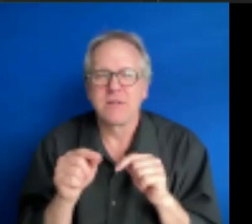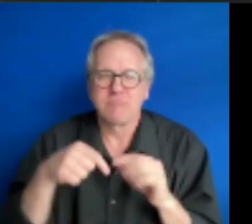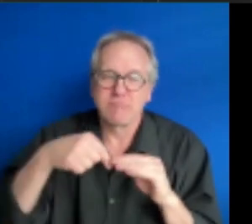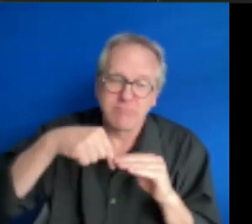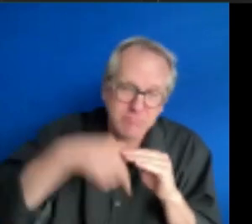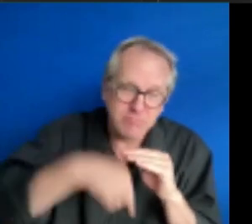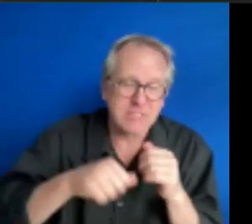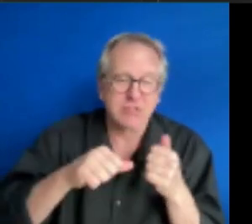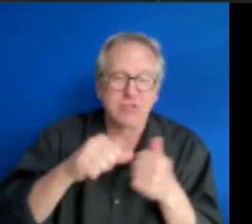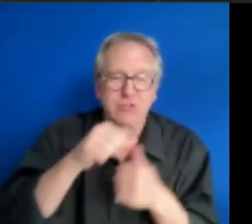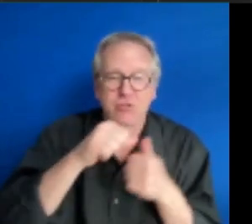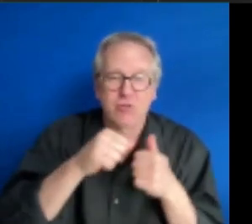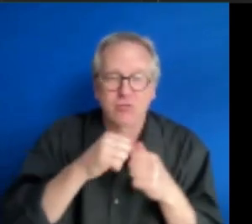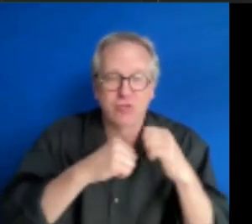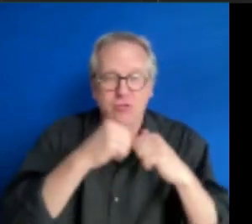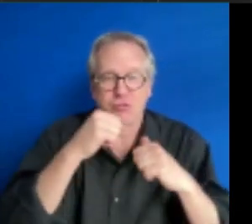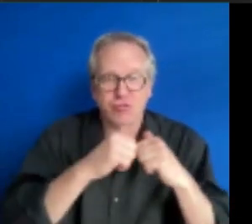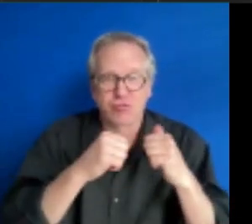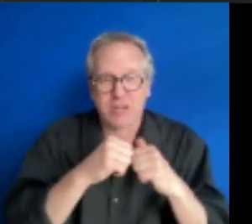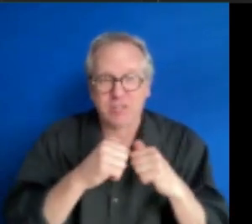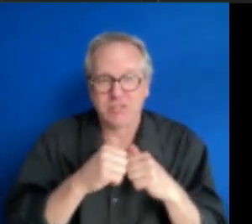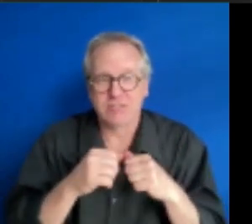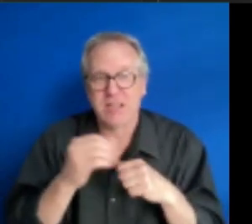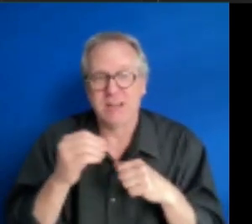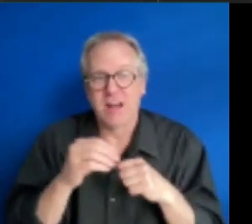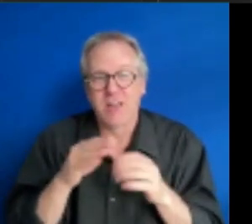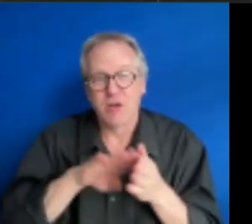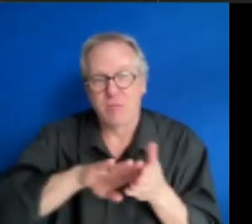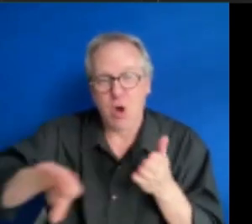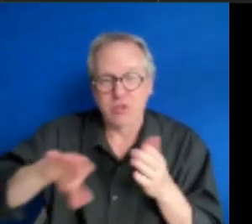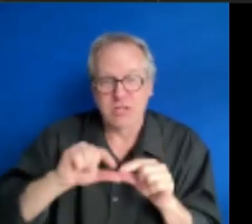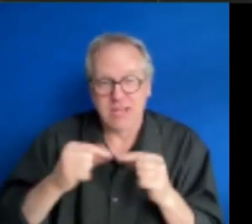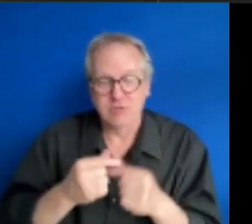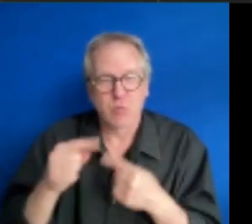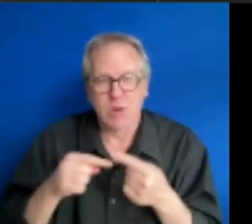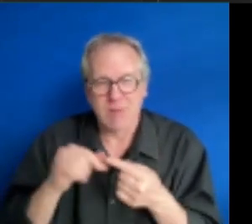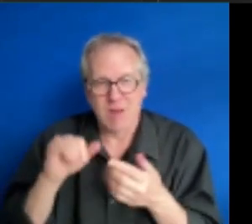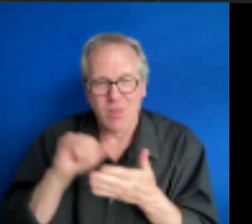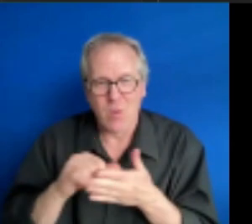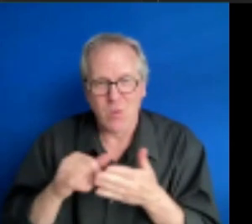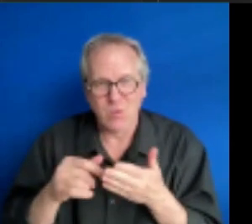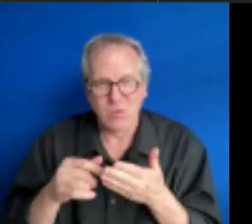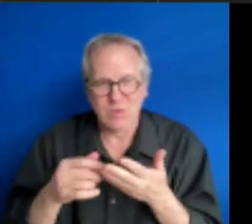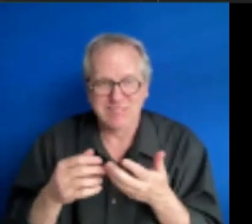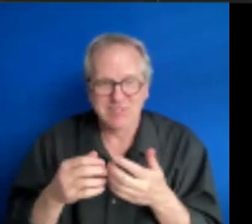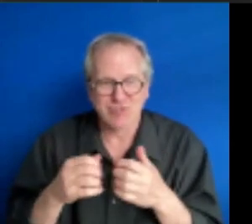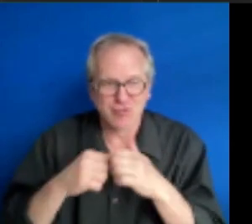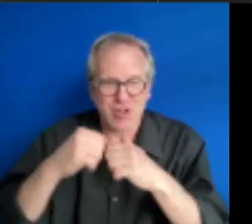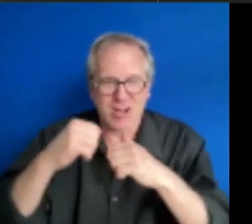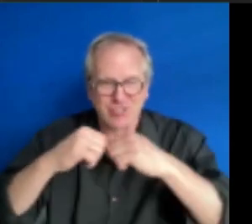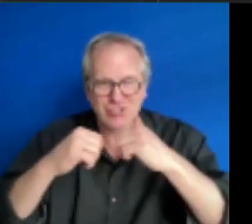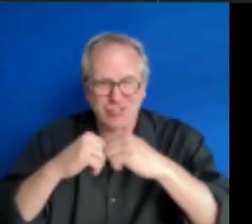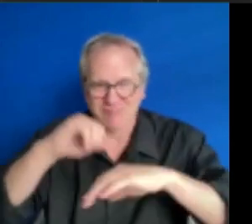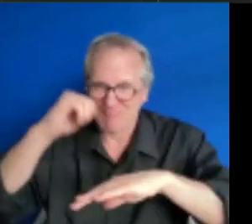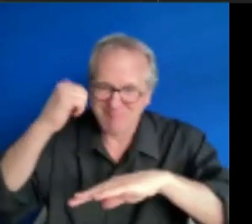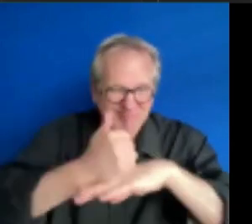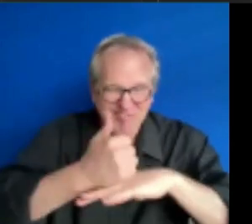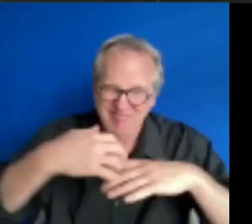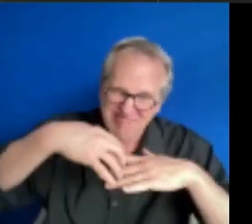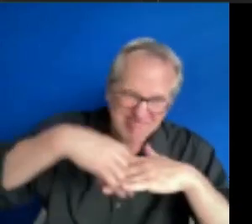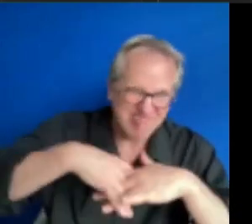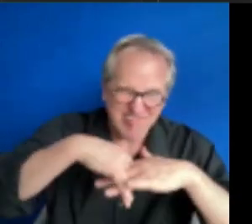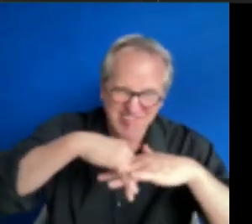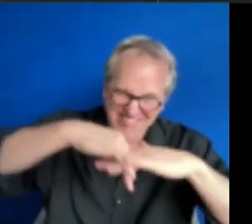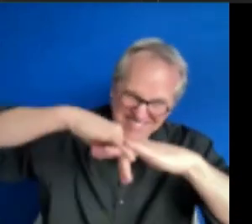structures that oppress disabled persons as well as other marginalized groups? And yes, we need